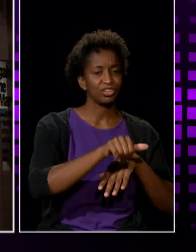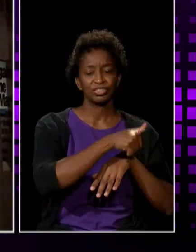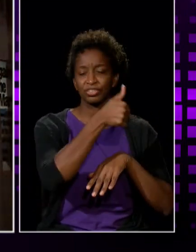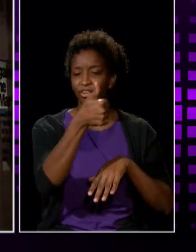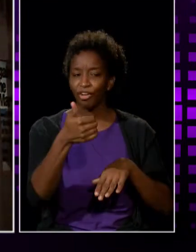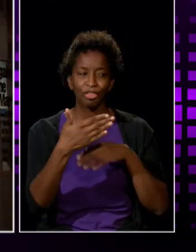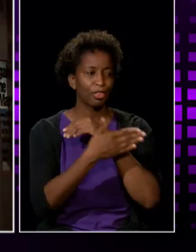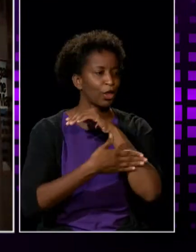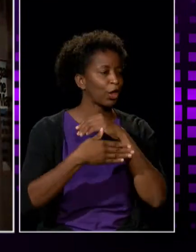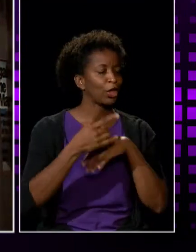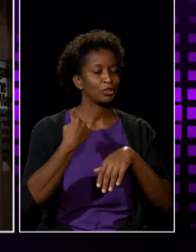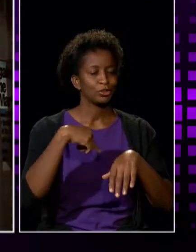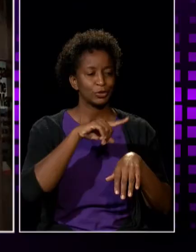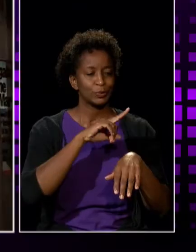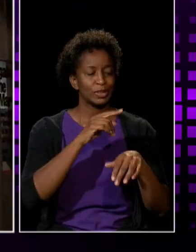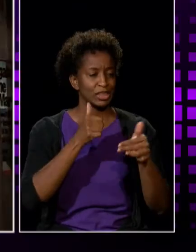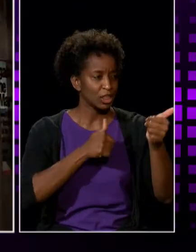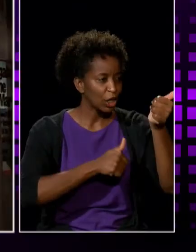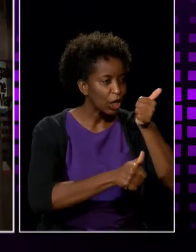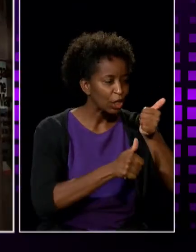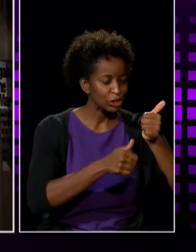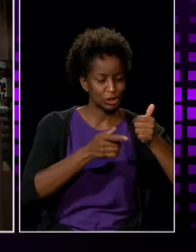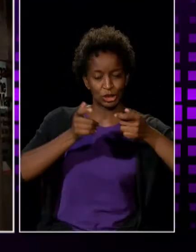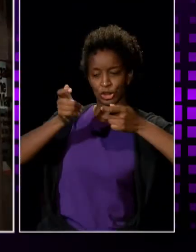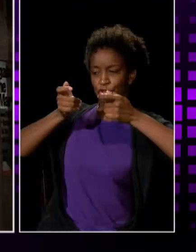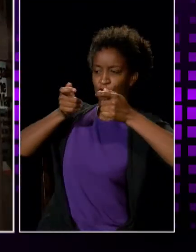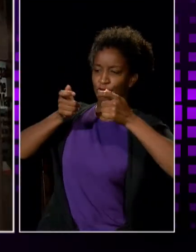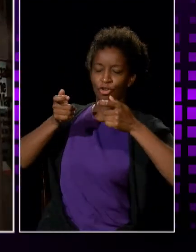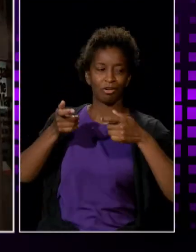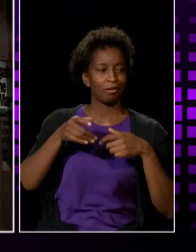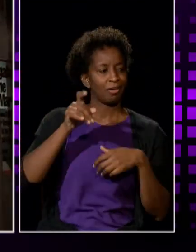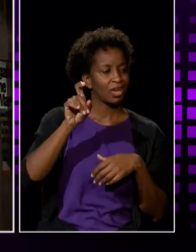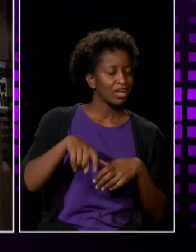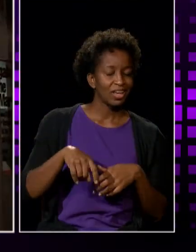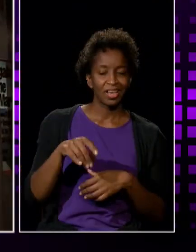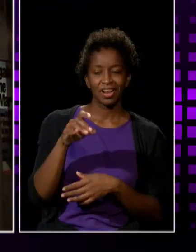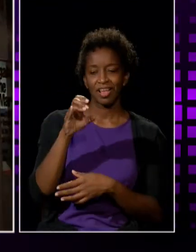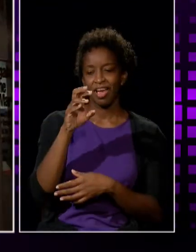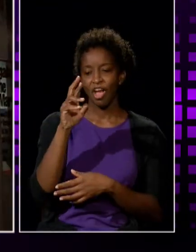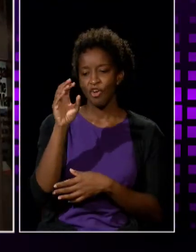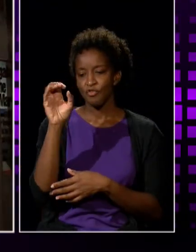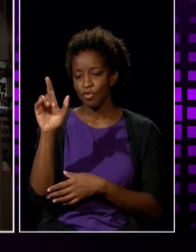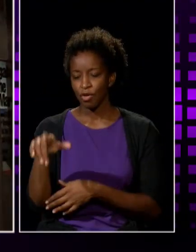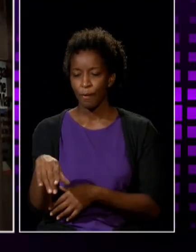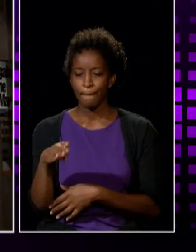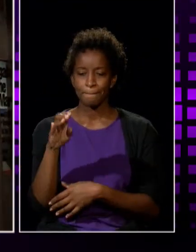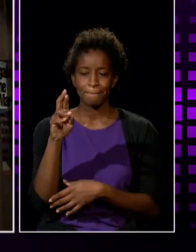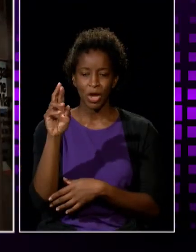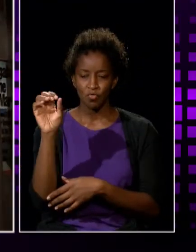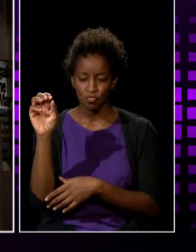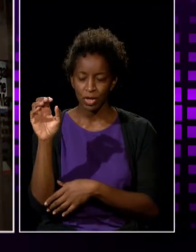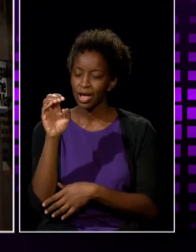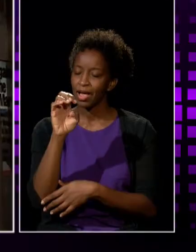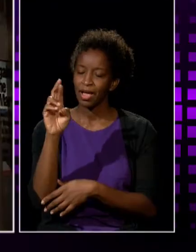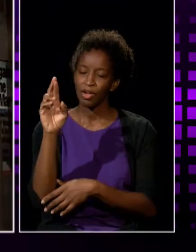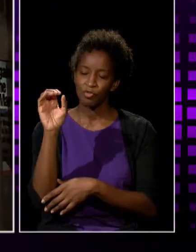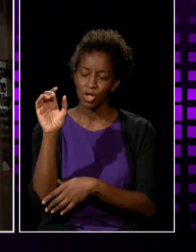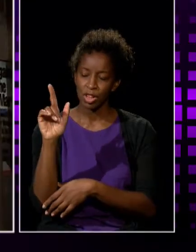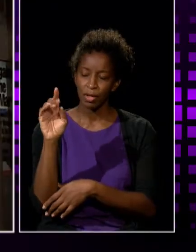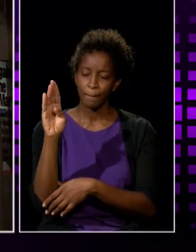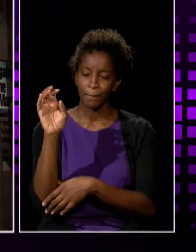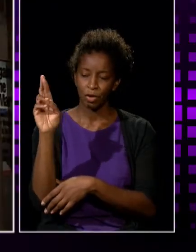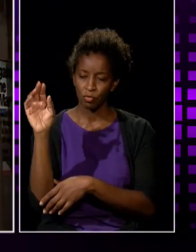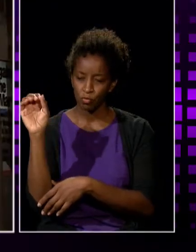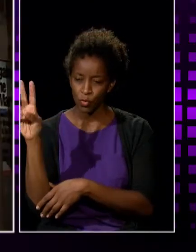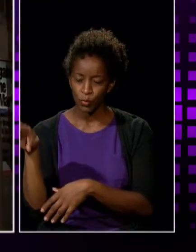Adams or a Errol Barrow to rescue us from. And so that as we go on there, we are going to face new situations